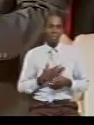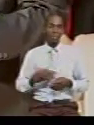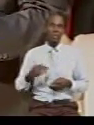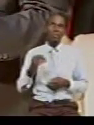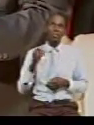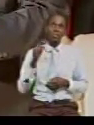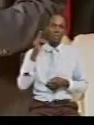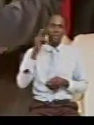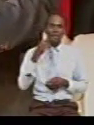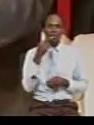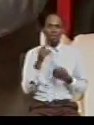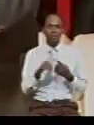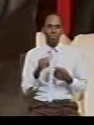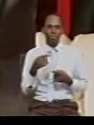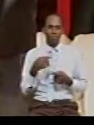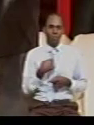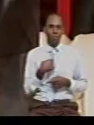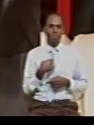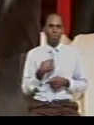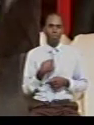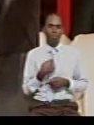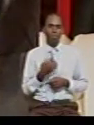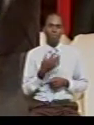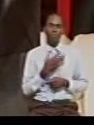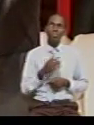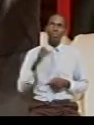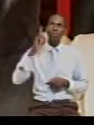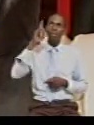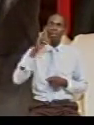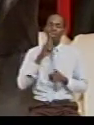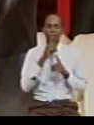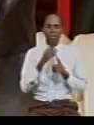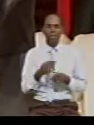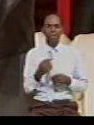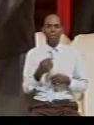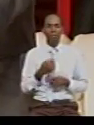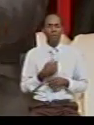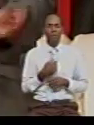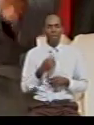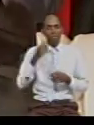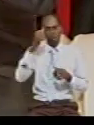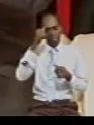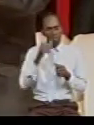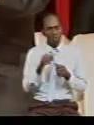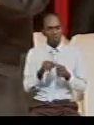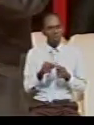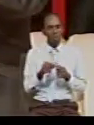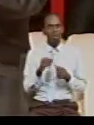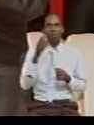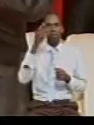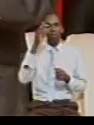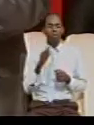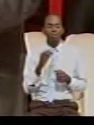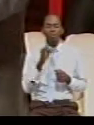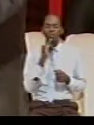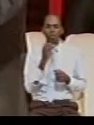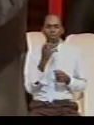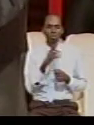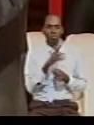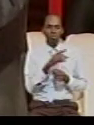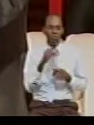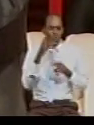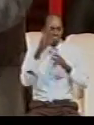unto me, and he said unto me, remember, God is no respecter